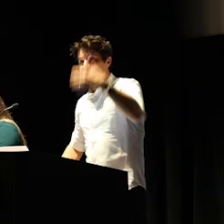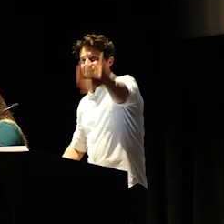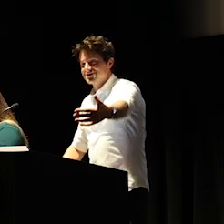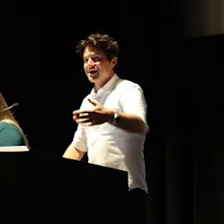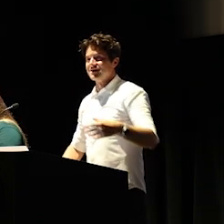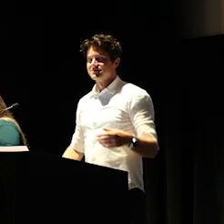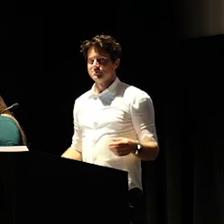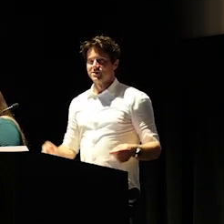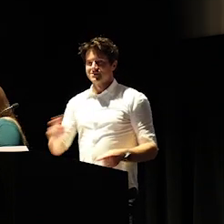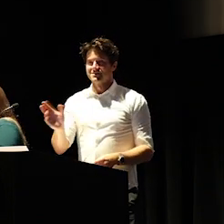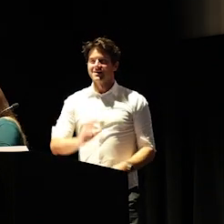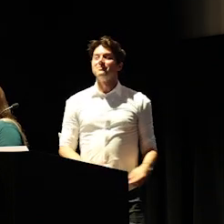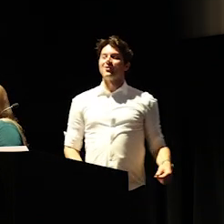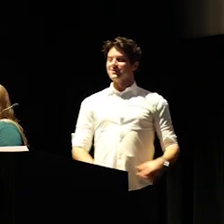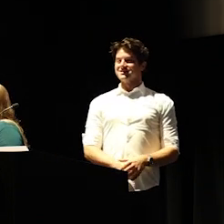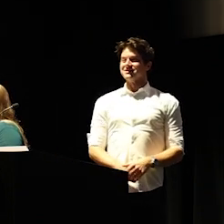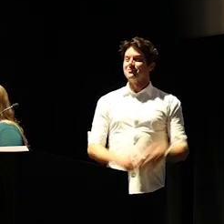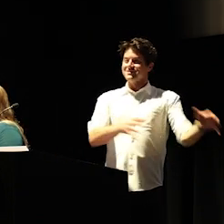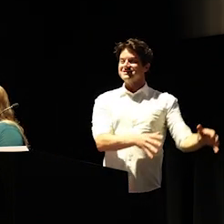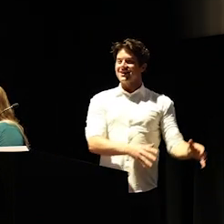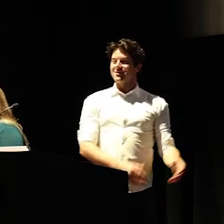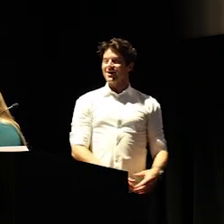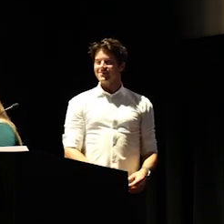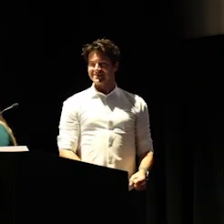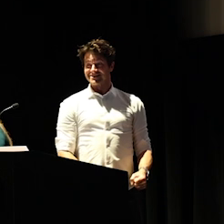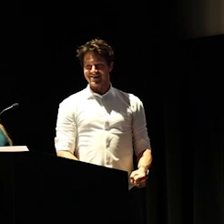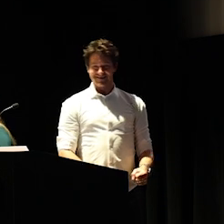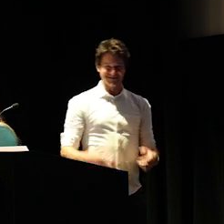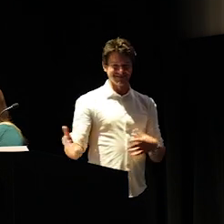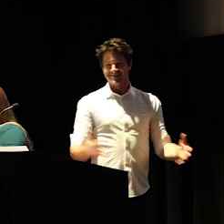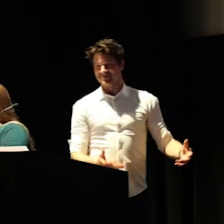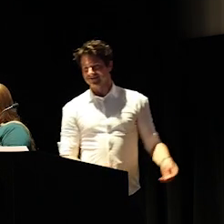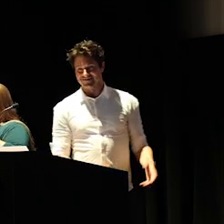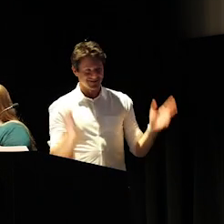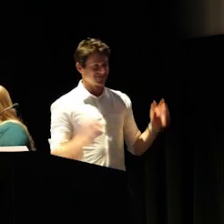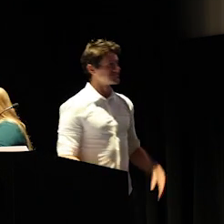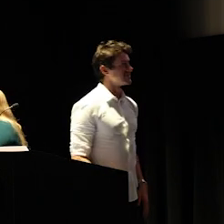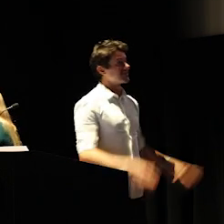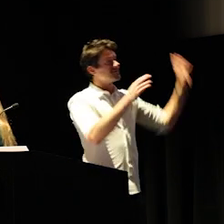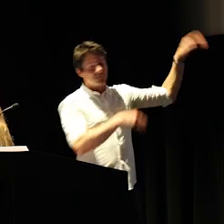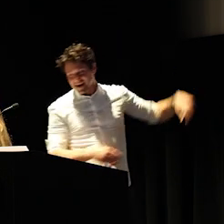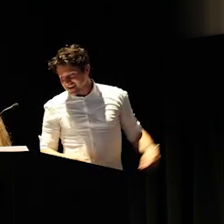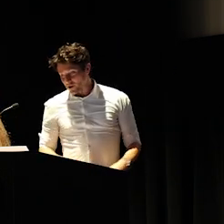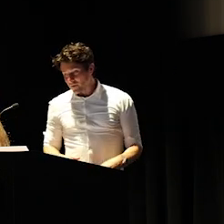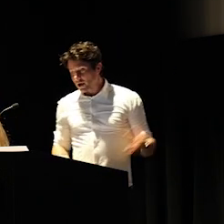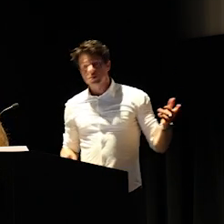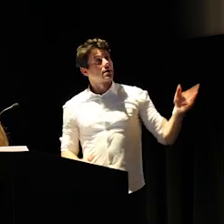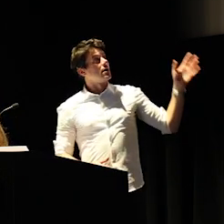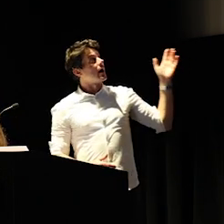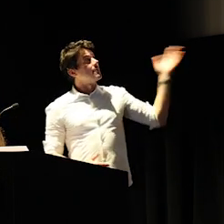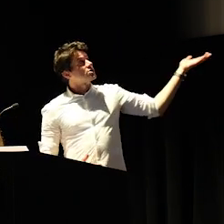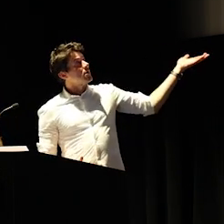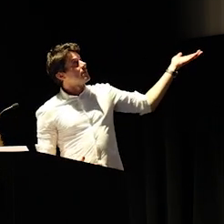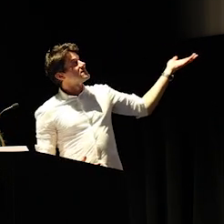a designer that designs, but I'm not always a DJ. I'm always a designer, I'm not always a DJ. I just thought that was very cool. So, good